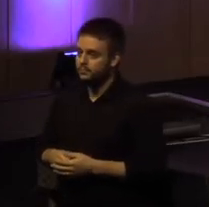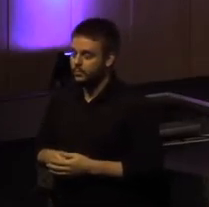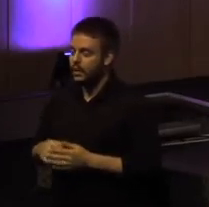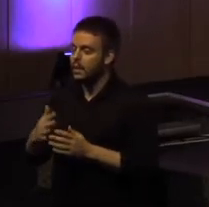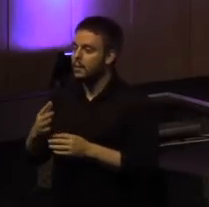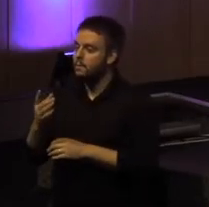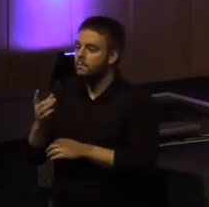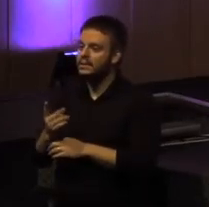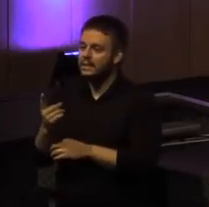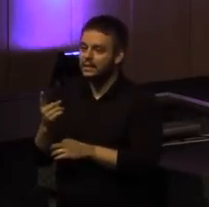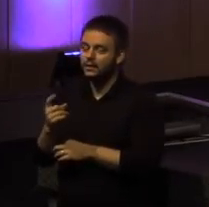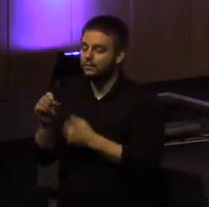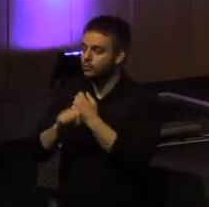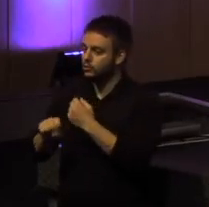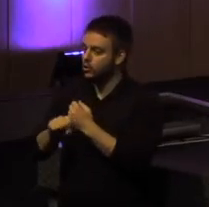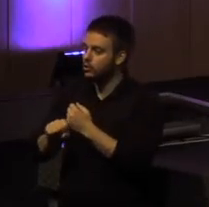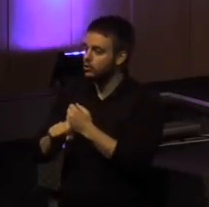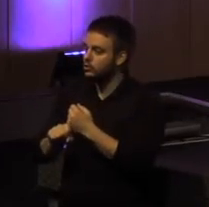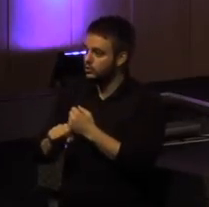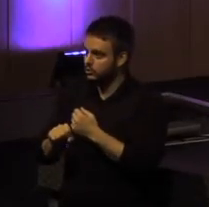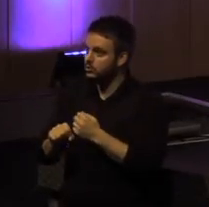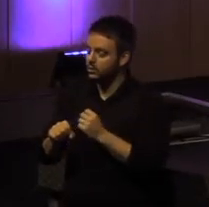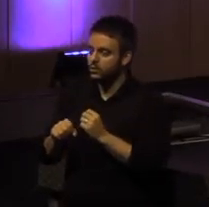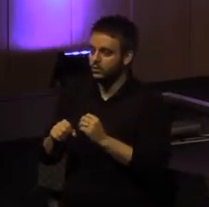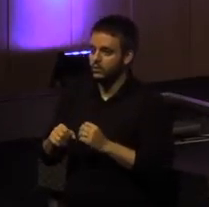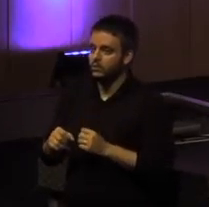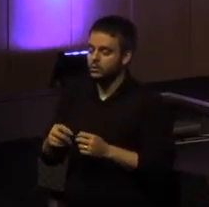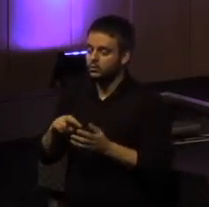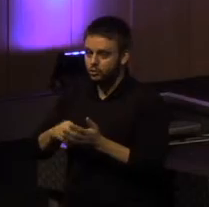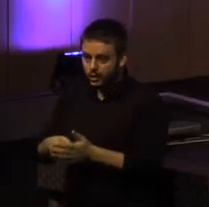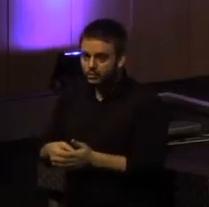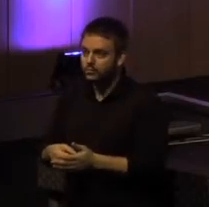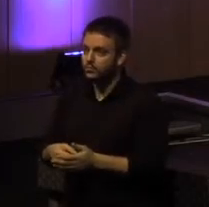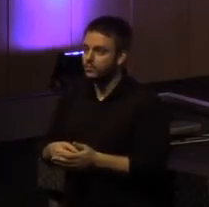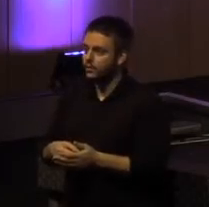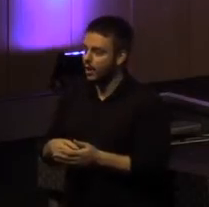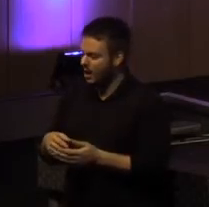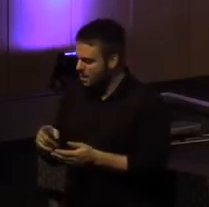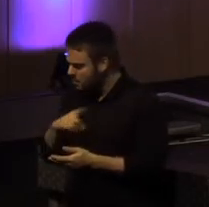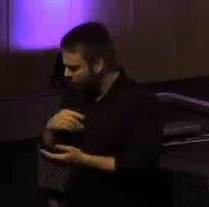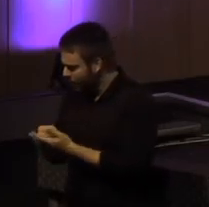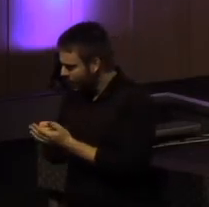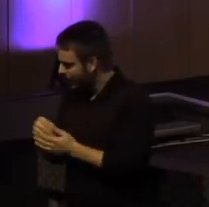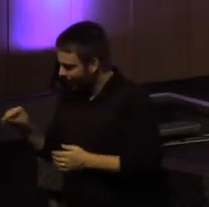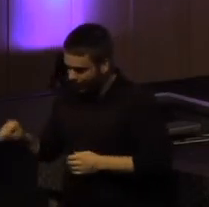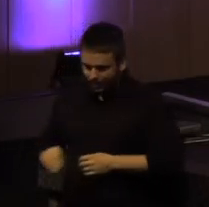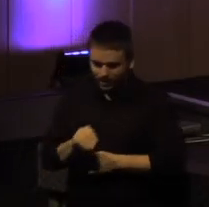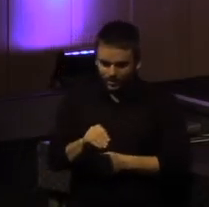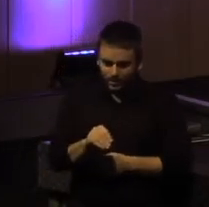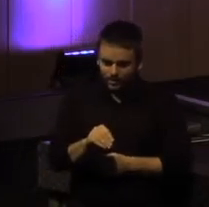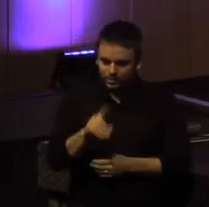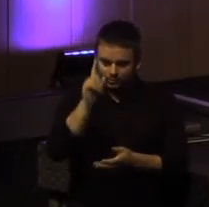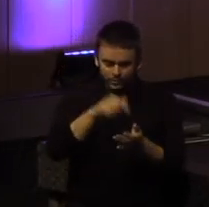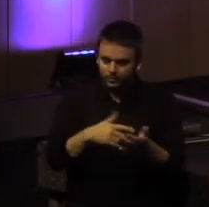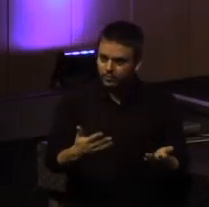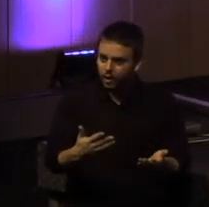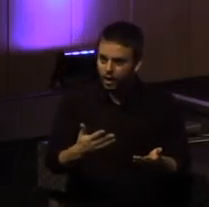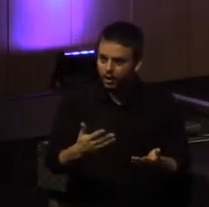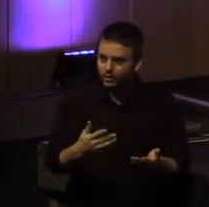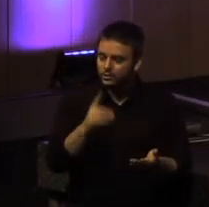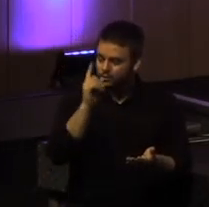I'm standing here, halfway across the globe. A country that has this technology certainly has the technology to